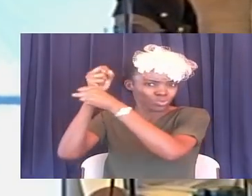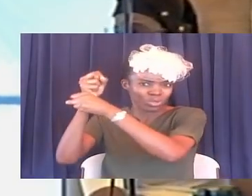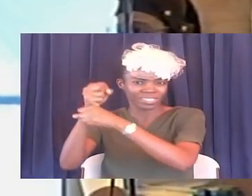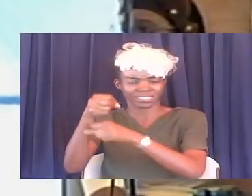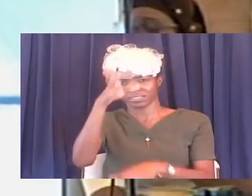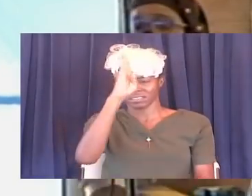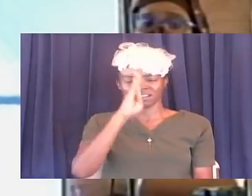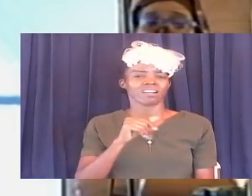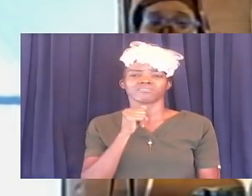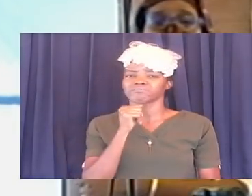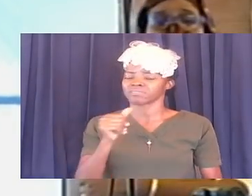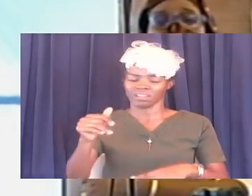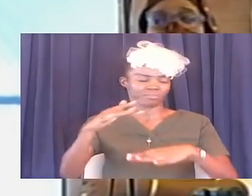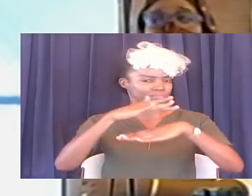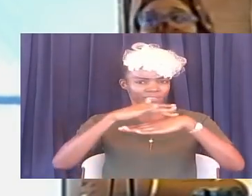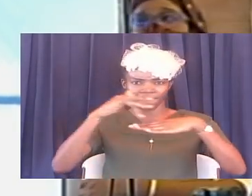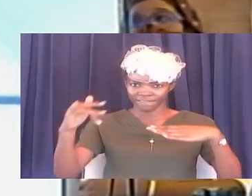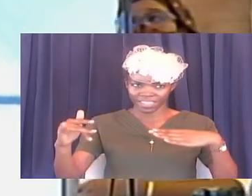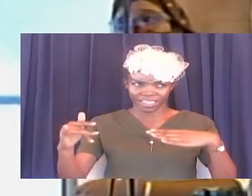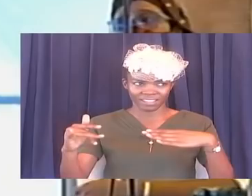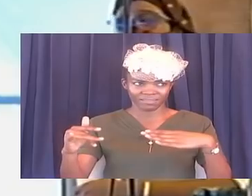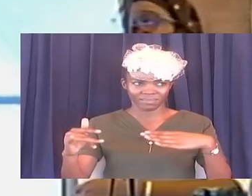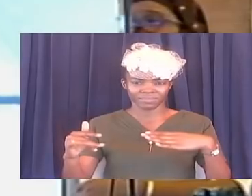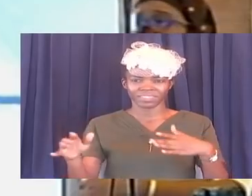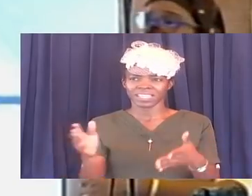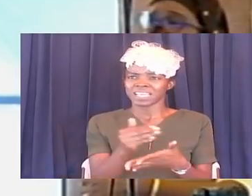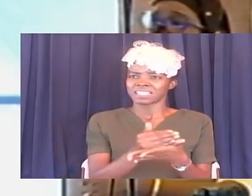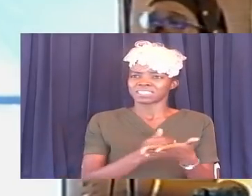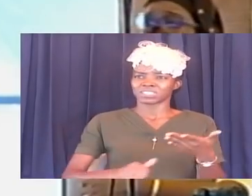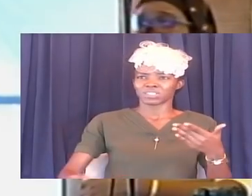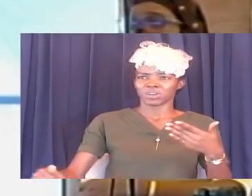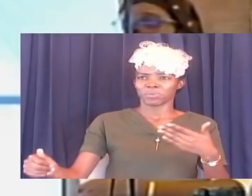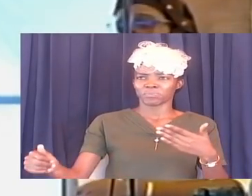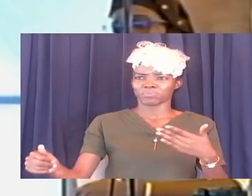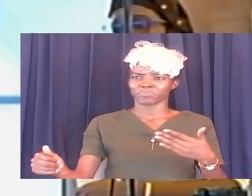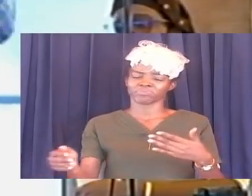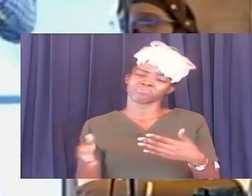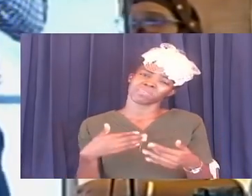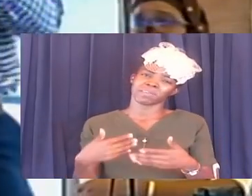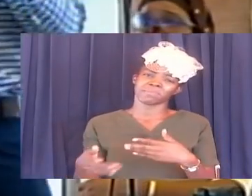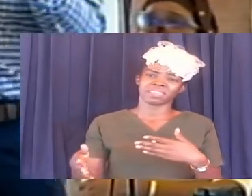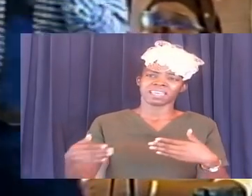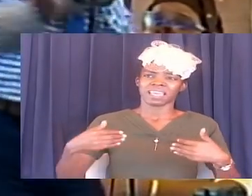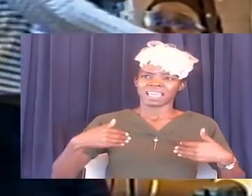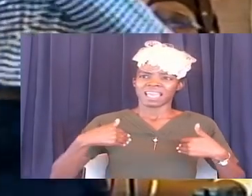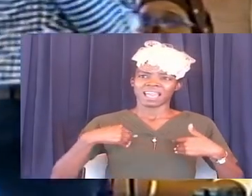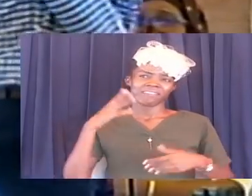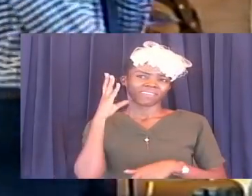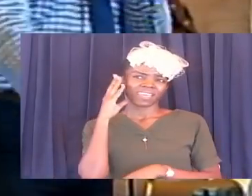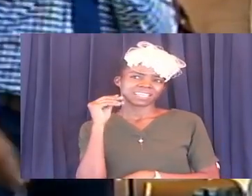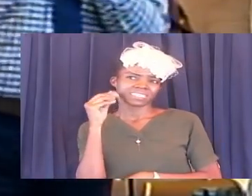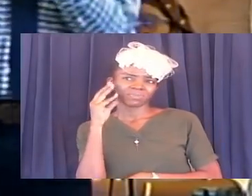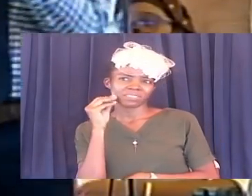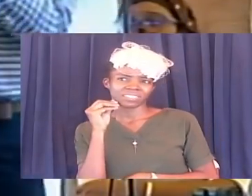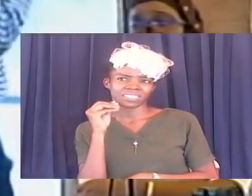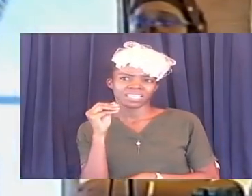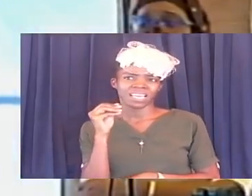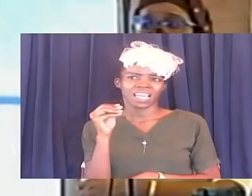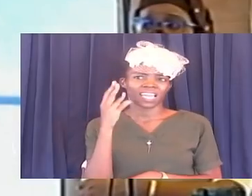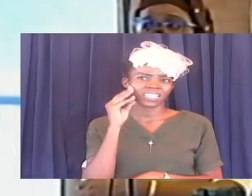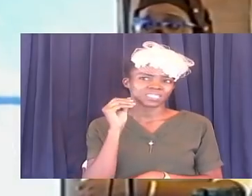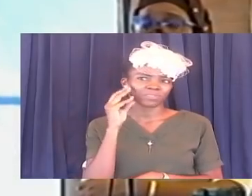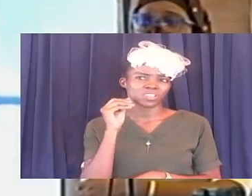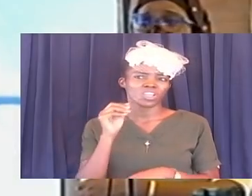last. Hallelujah. Hallelujah. Some of us had the experiences when you would search the cupboard.